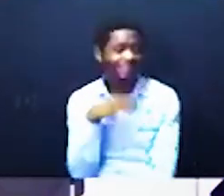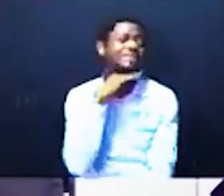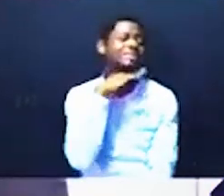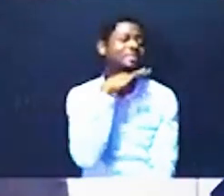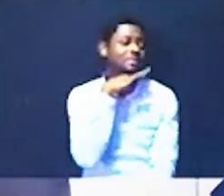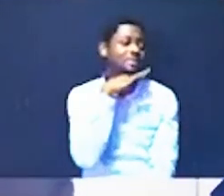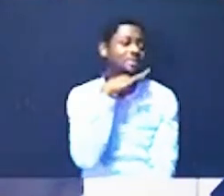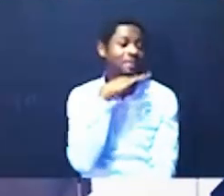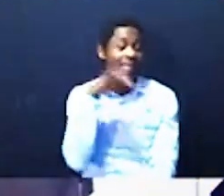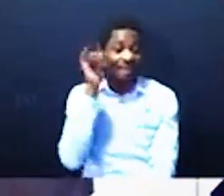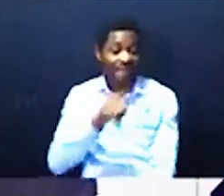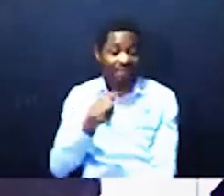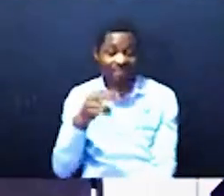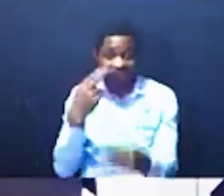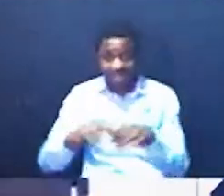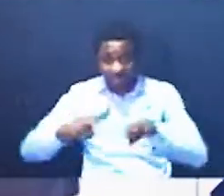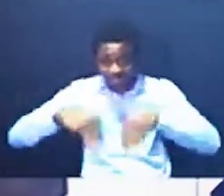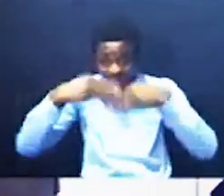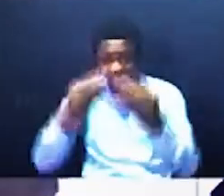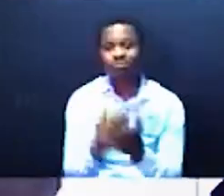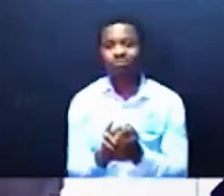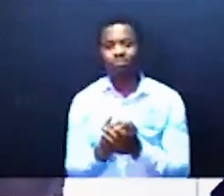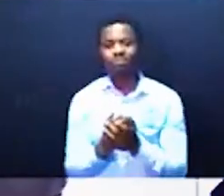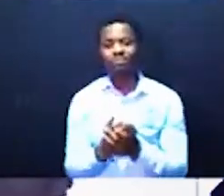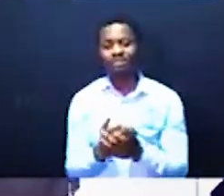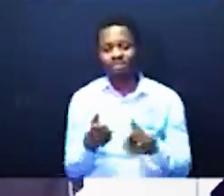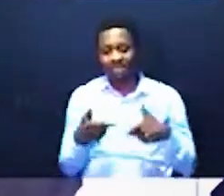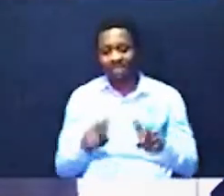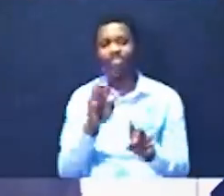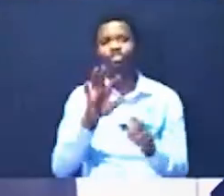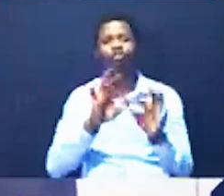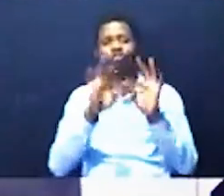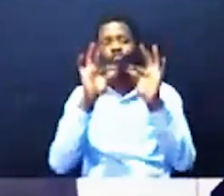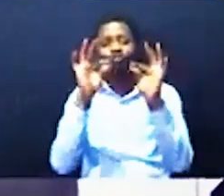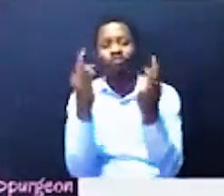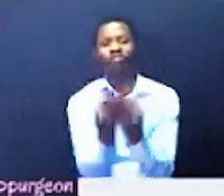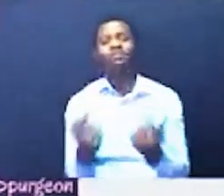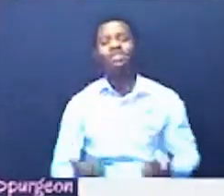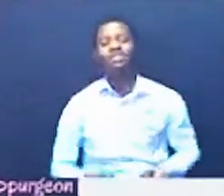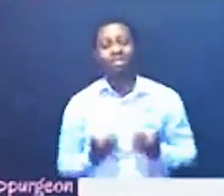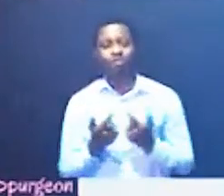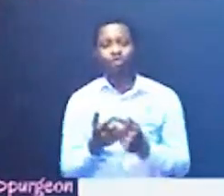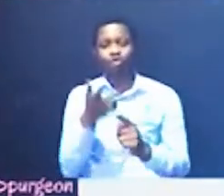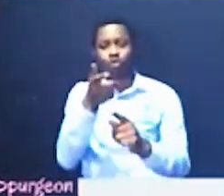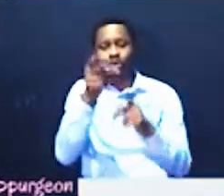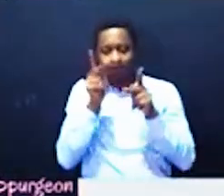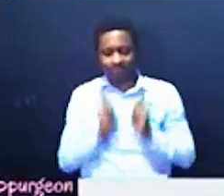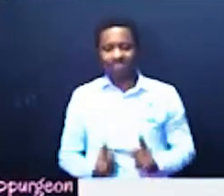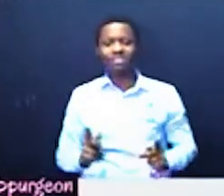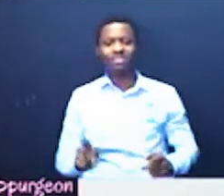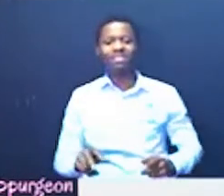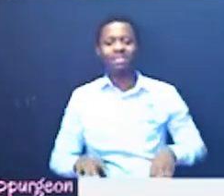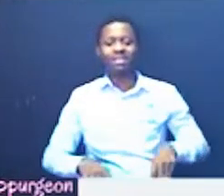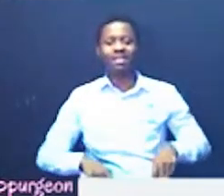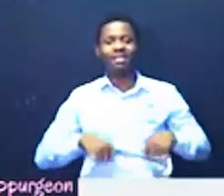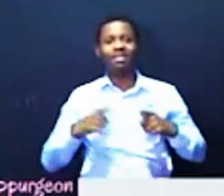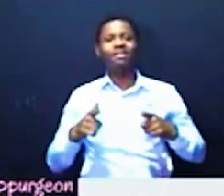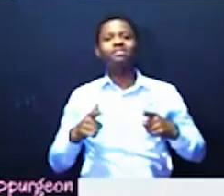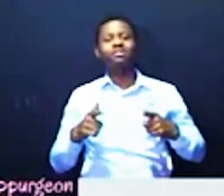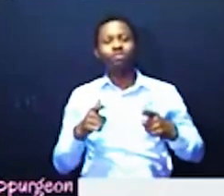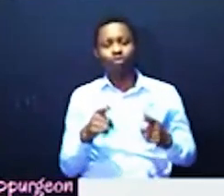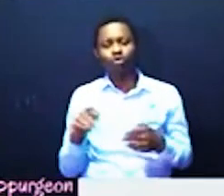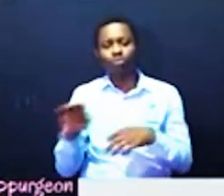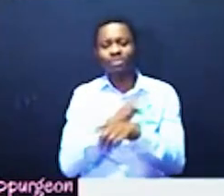named. Let your family life, your personal life, your business